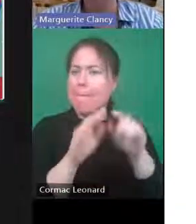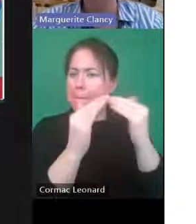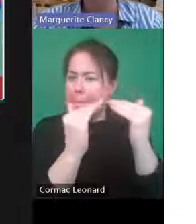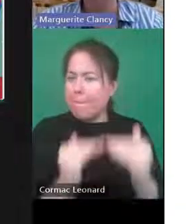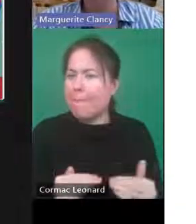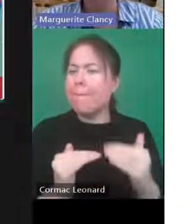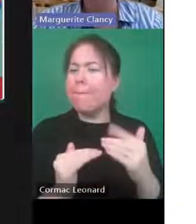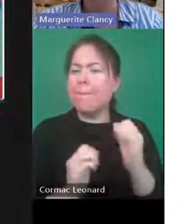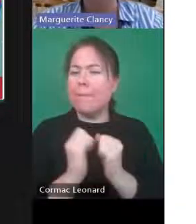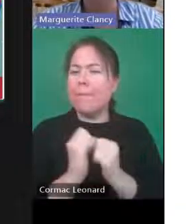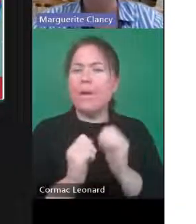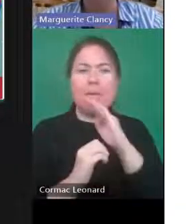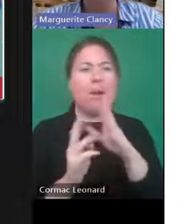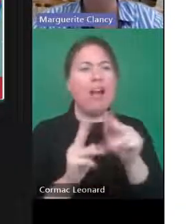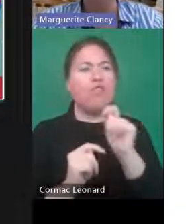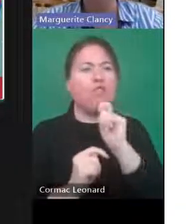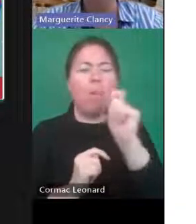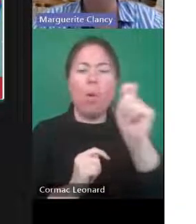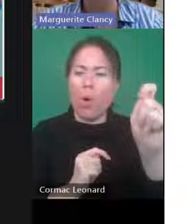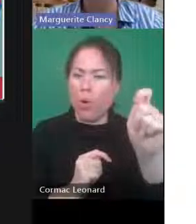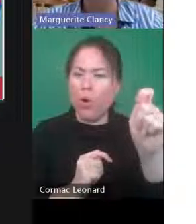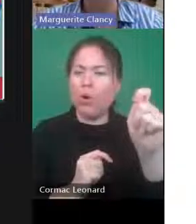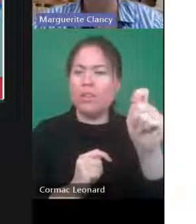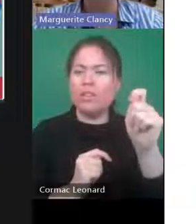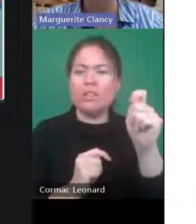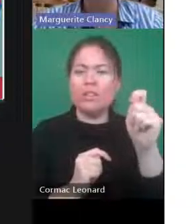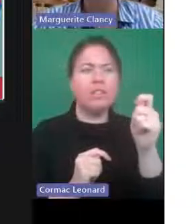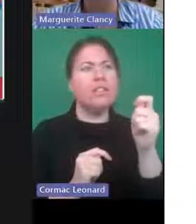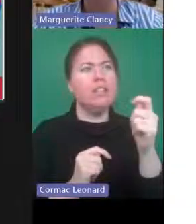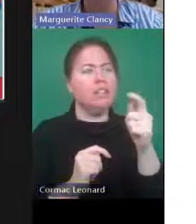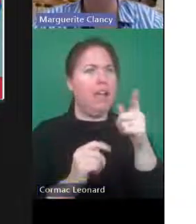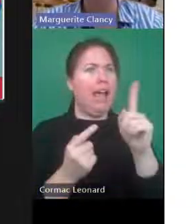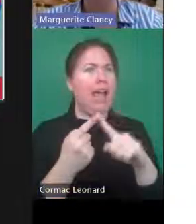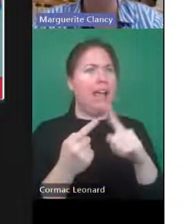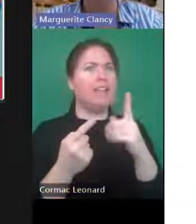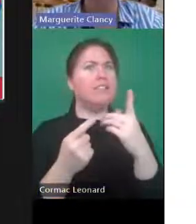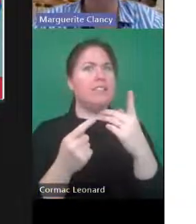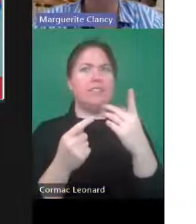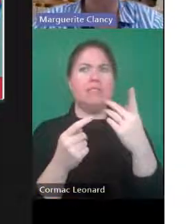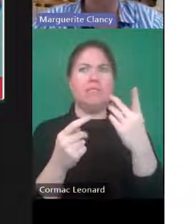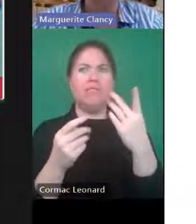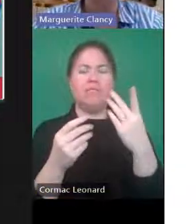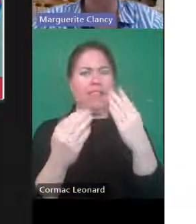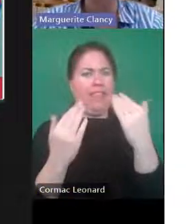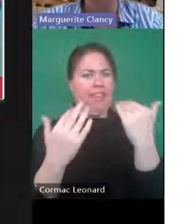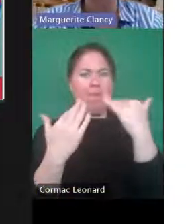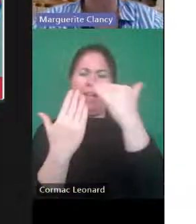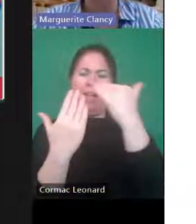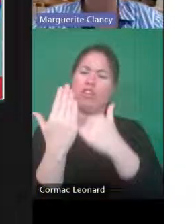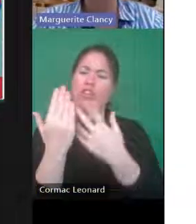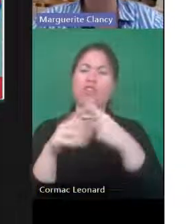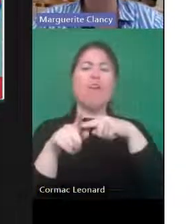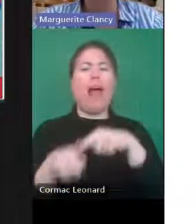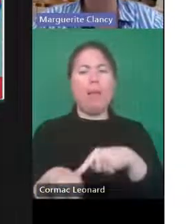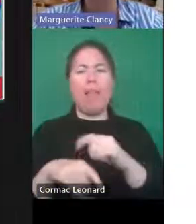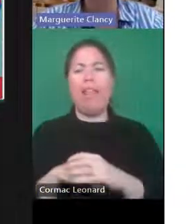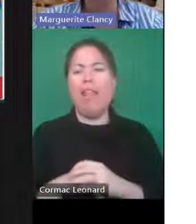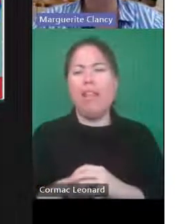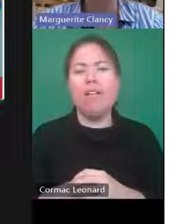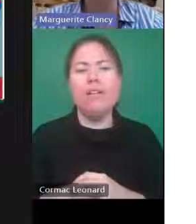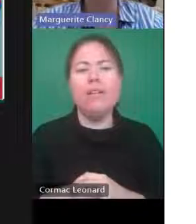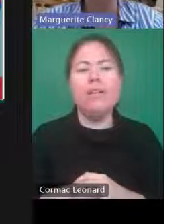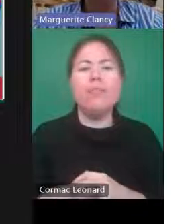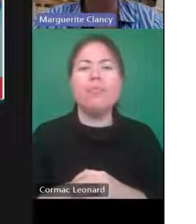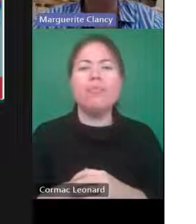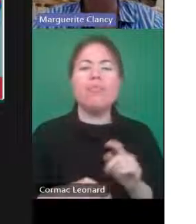ability to be able to report more reliably on the concerns that we get referred. It's a very